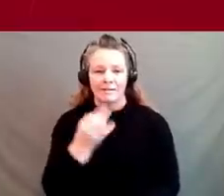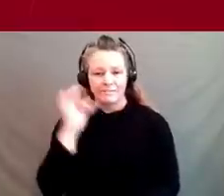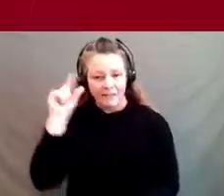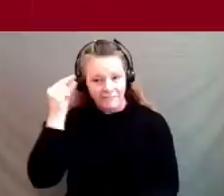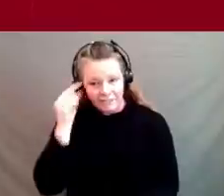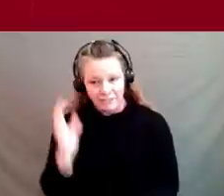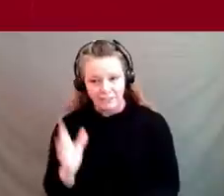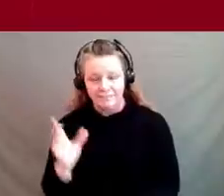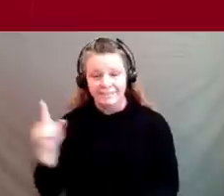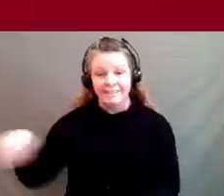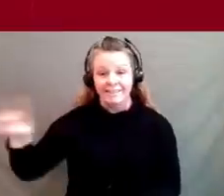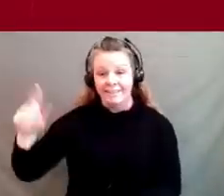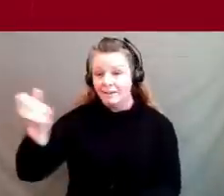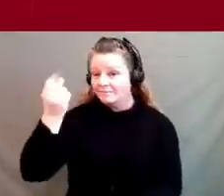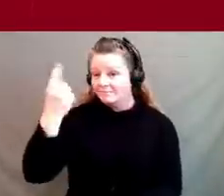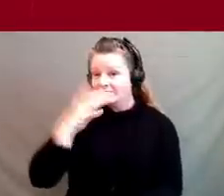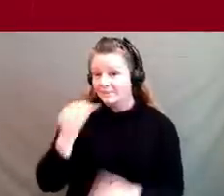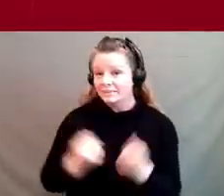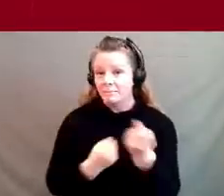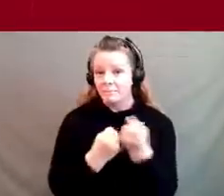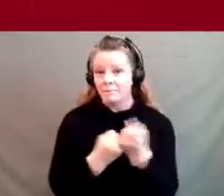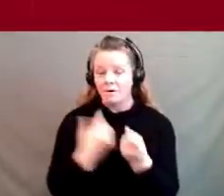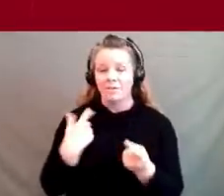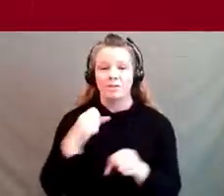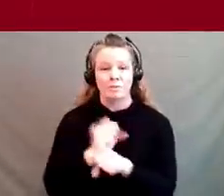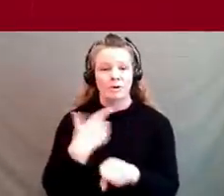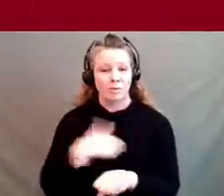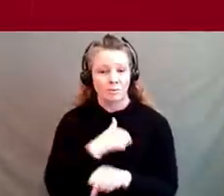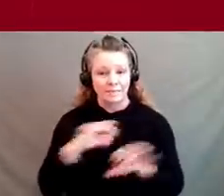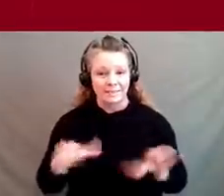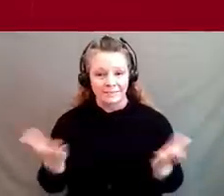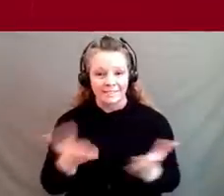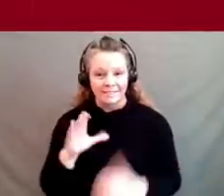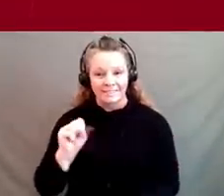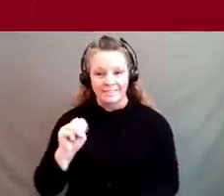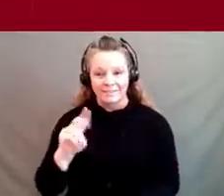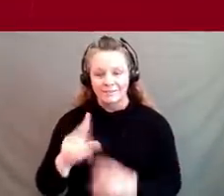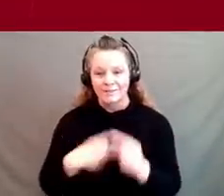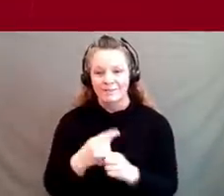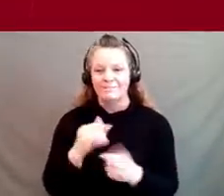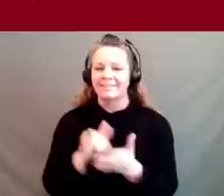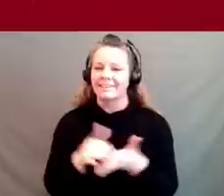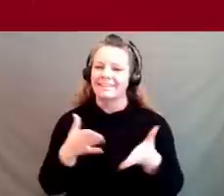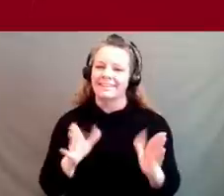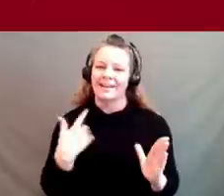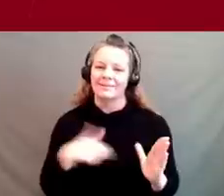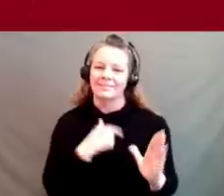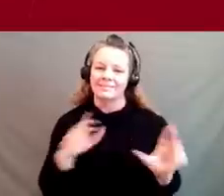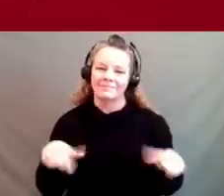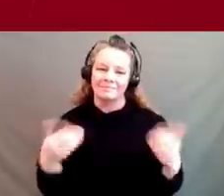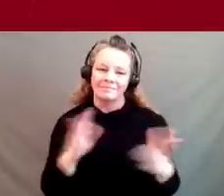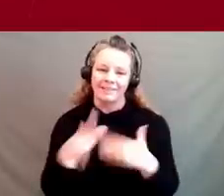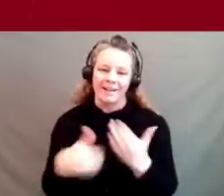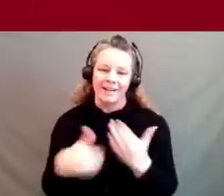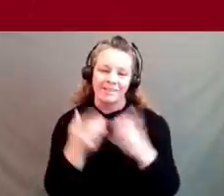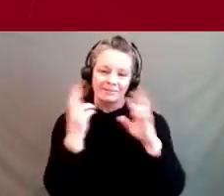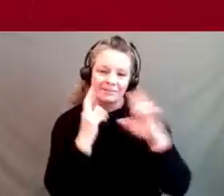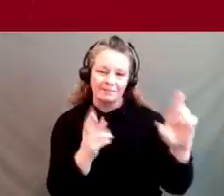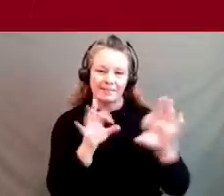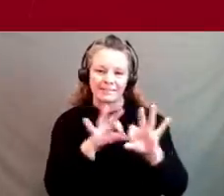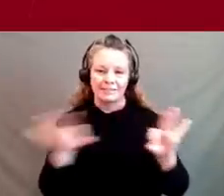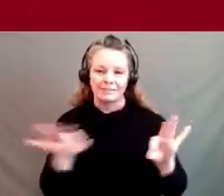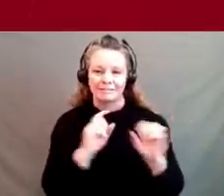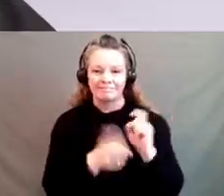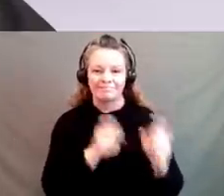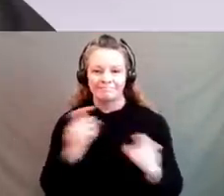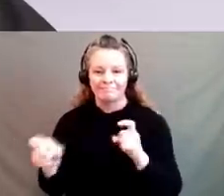and support of the work that we do at CSU Global that enables us to provide the respected degrees our graduates have